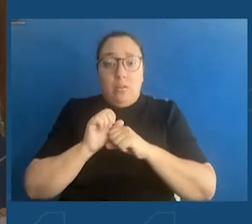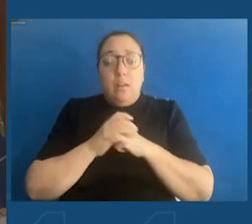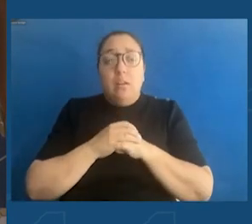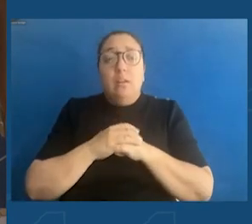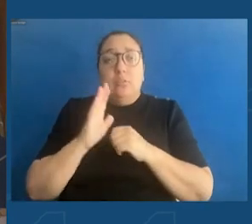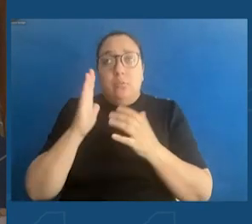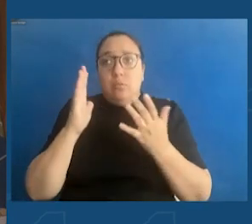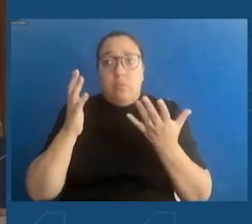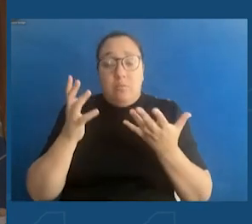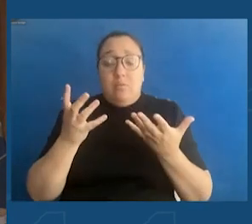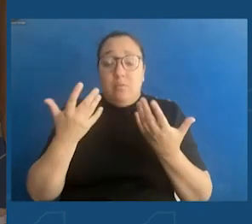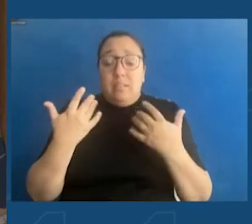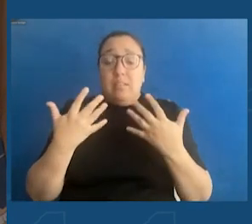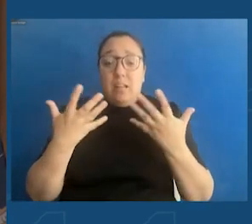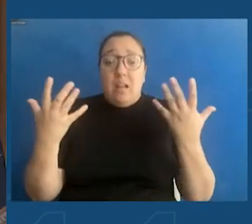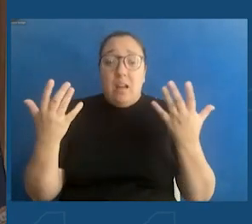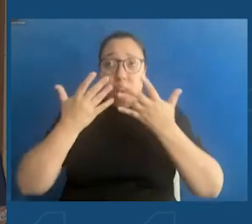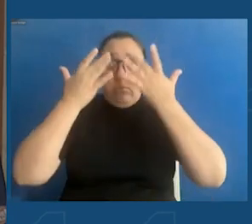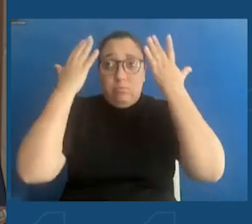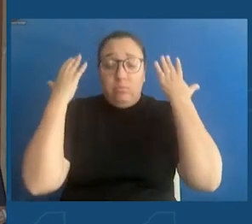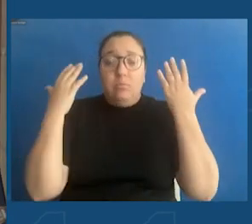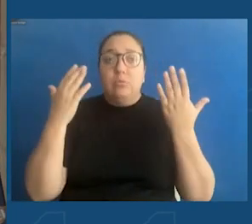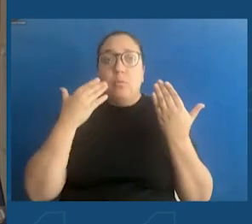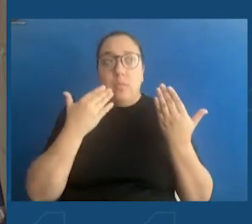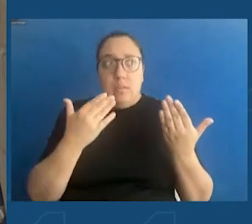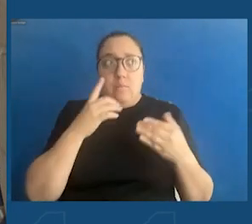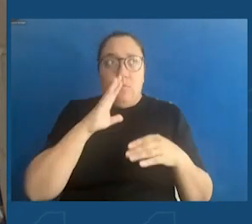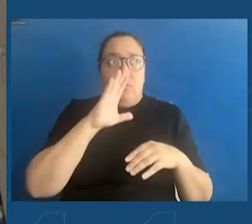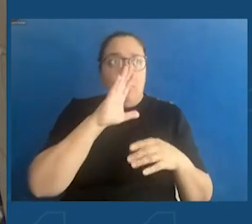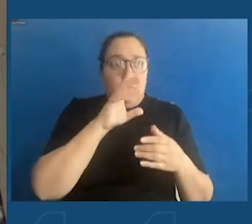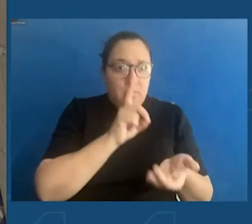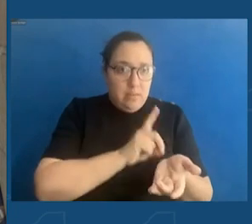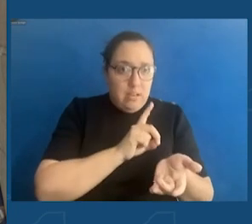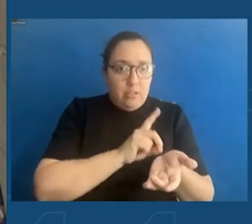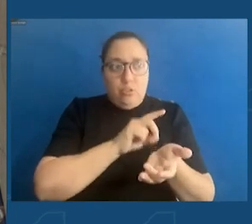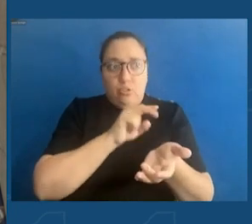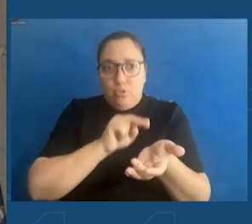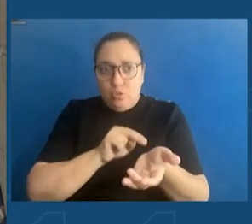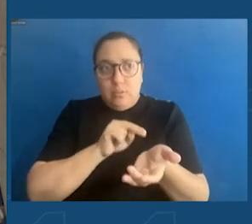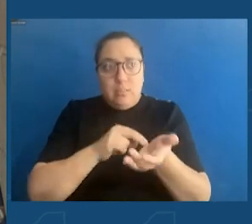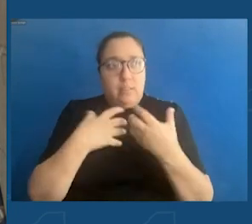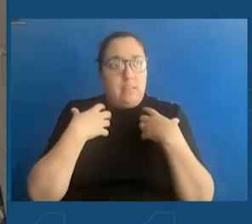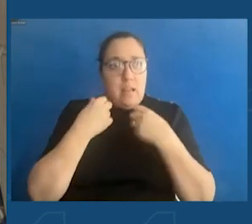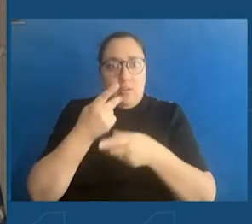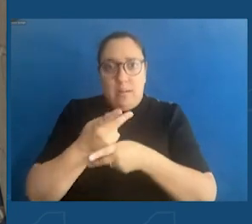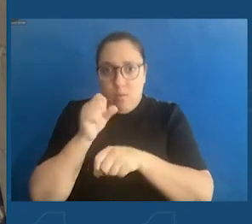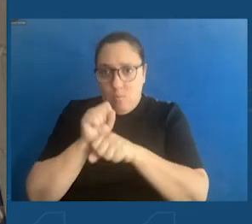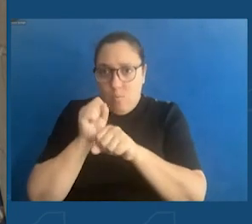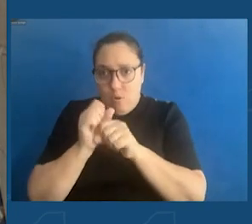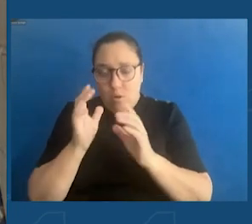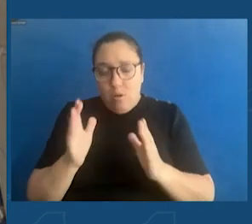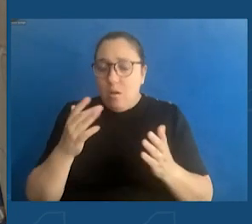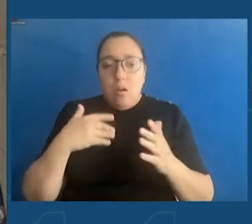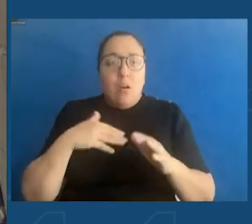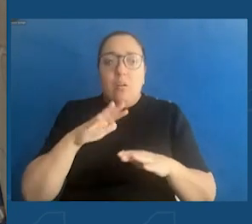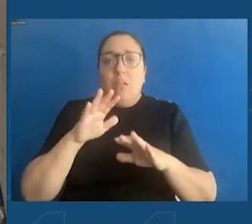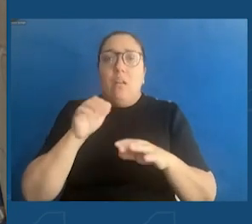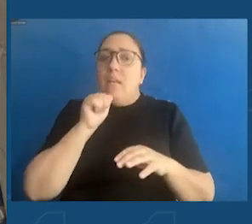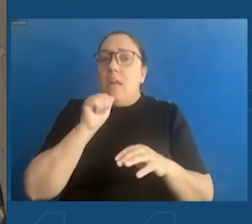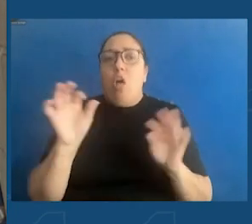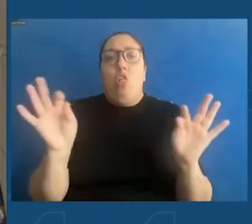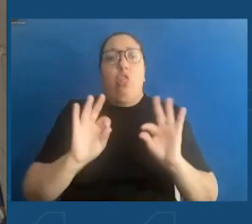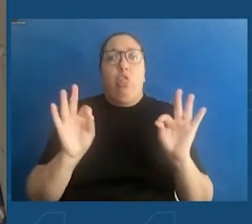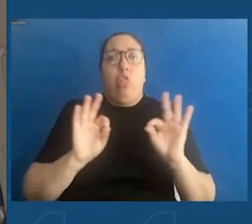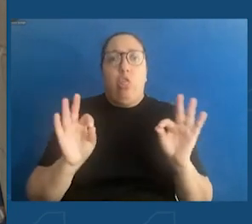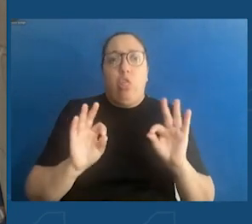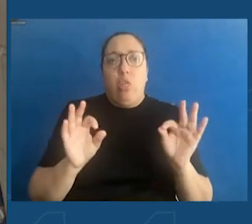all the personnel who are there, you know, we don't diminish the fact that there's still lingering effects of this, even though it may be